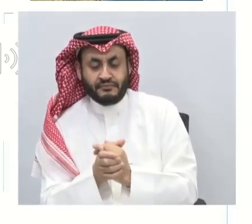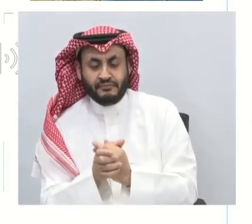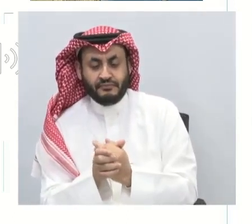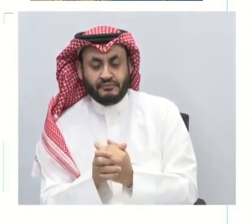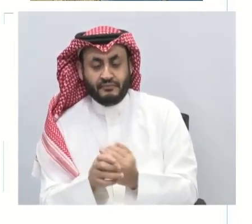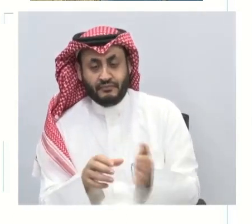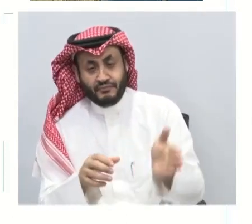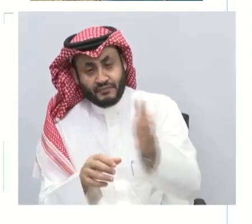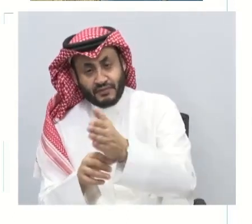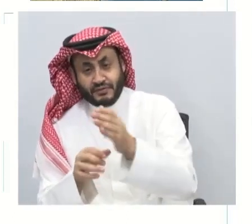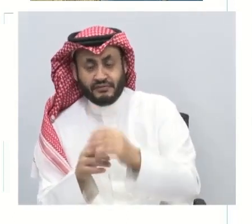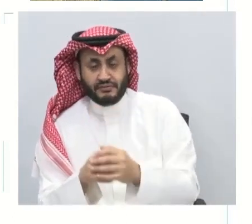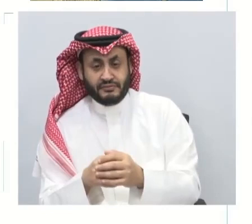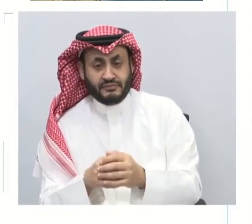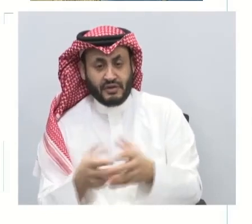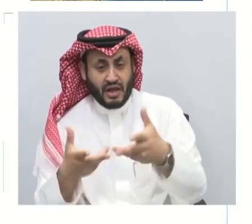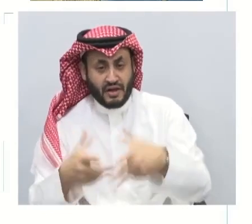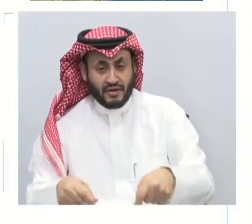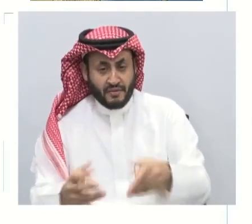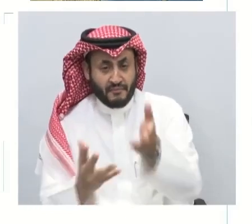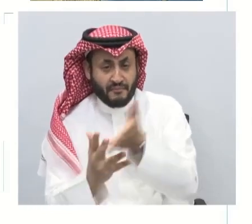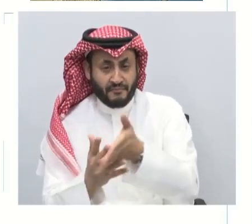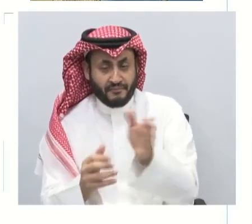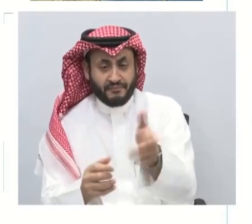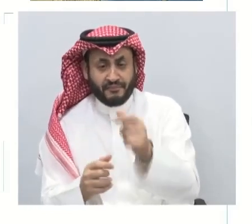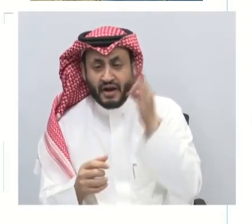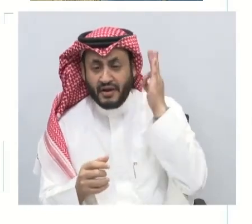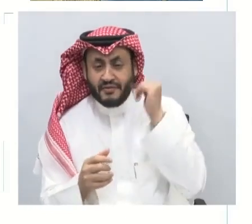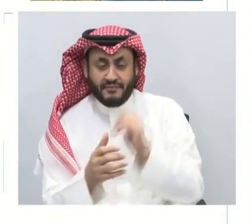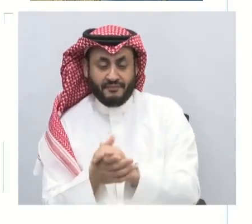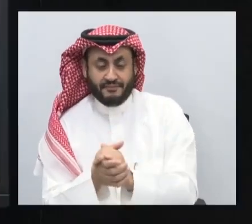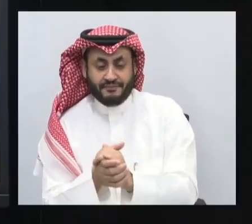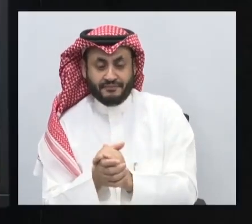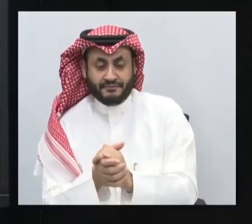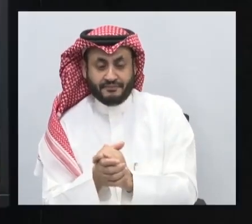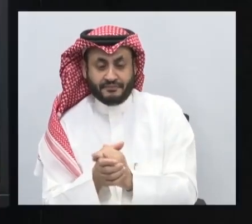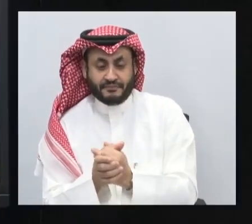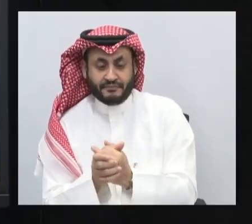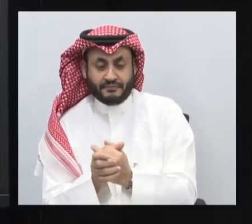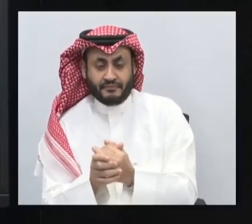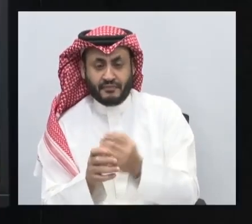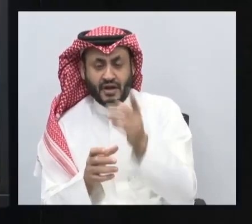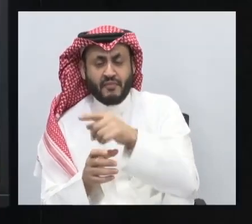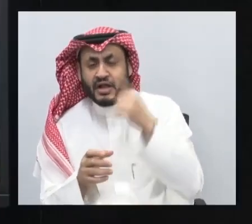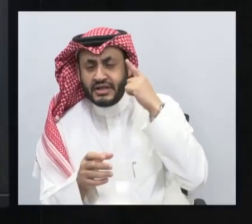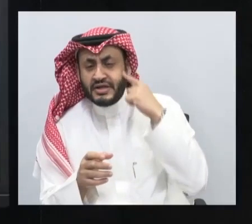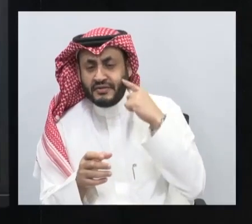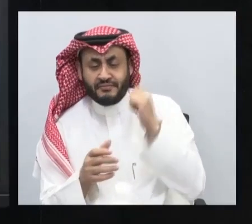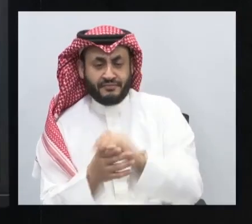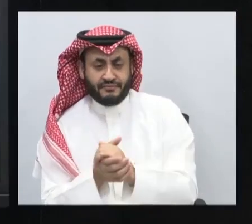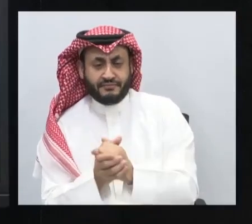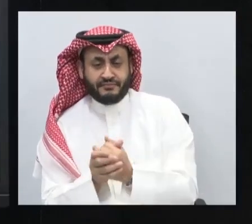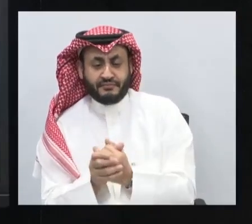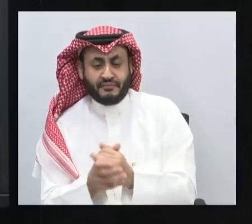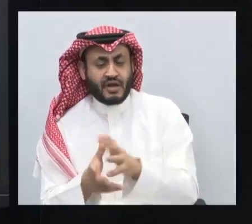Okay, we move now to the last part of this listening. This part is talking about Saturday. Okay, and remember